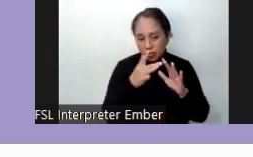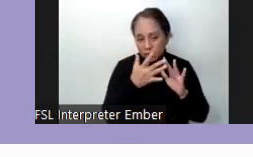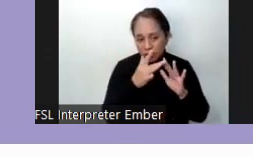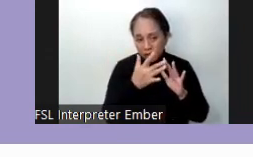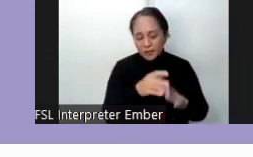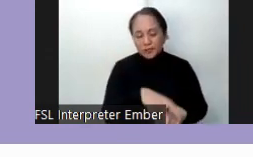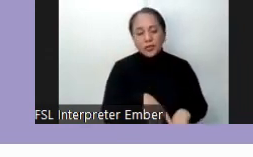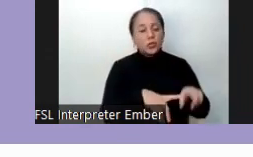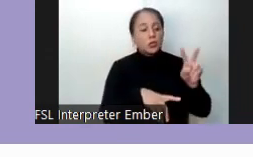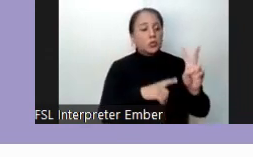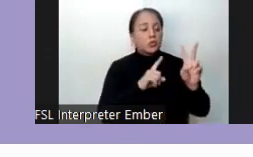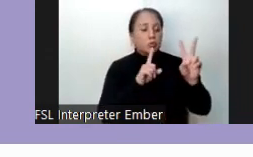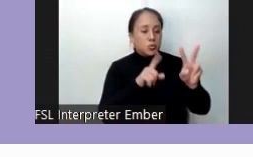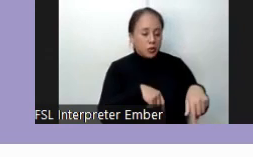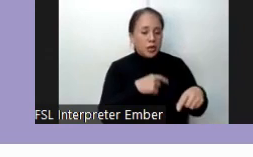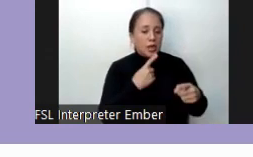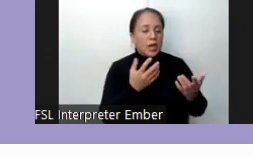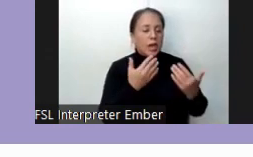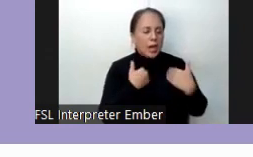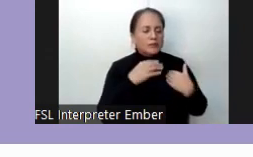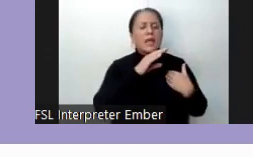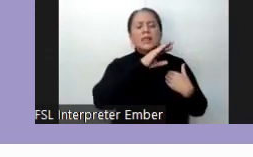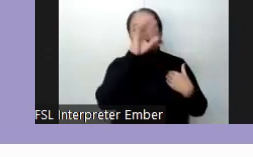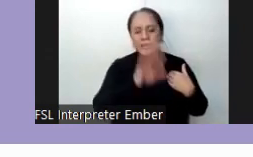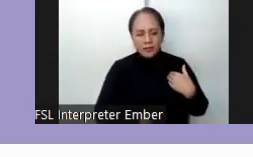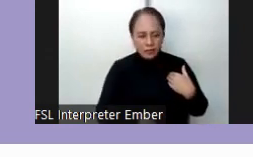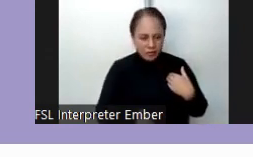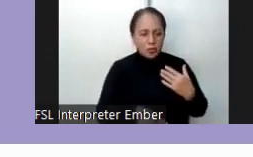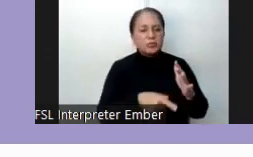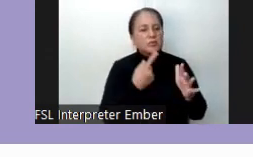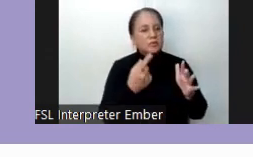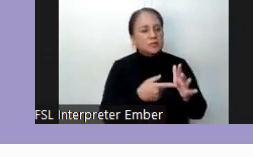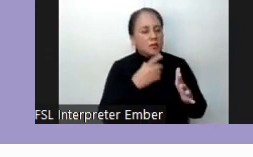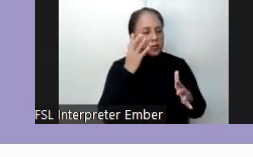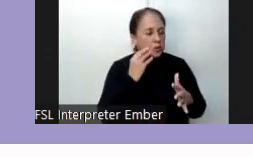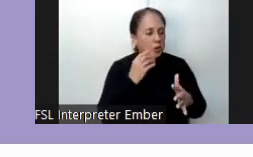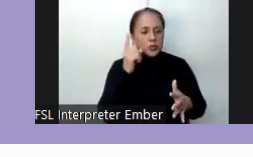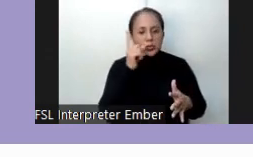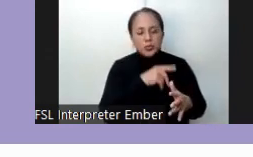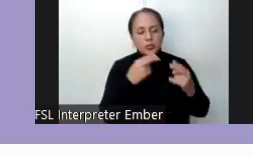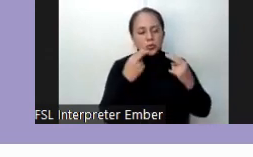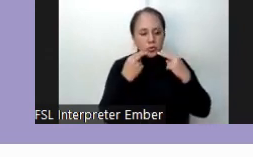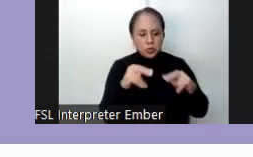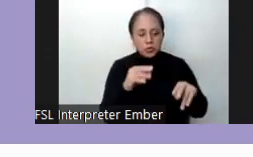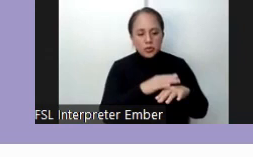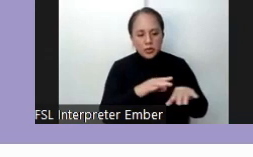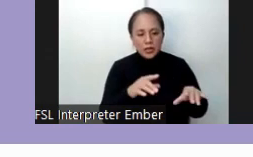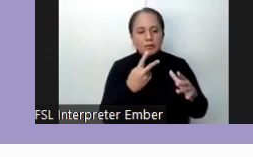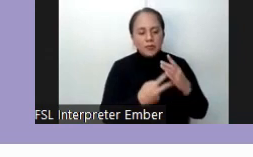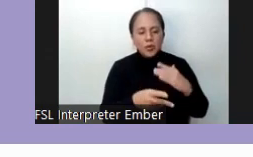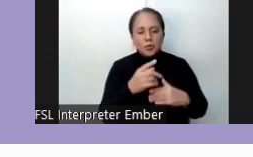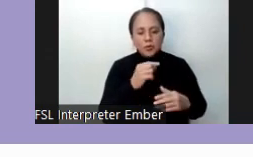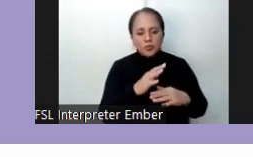The two respondents who said that they have never or seldom encountered false news online both have